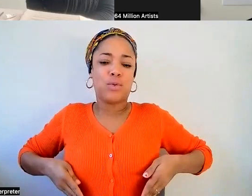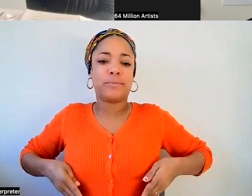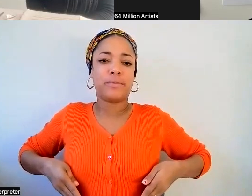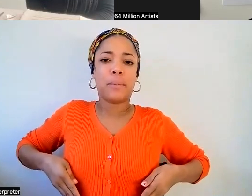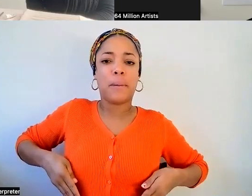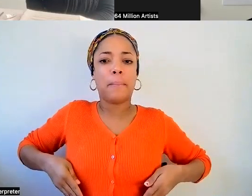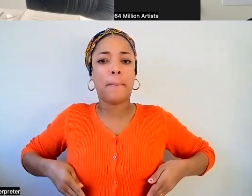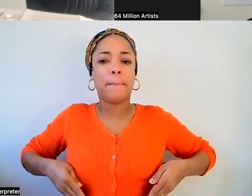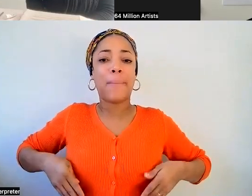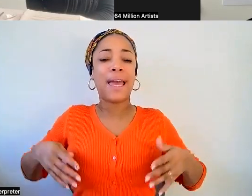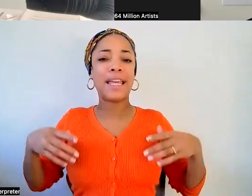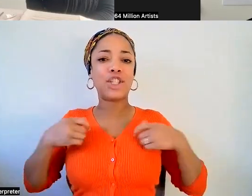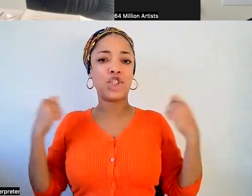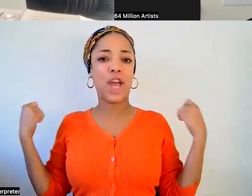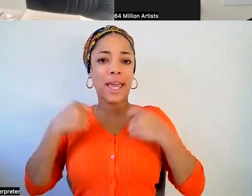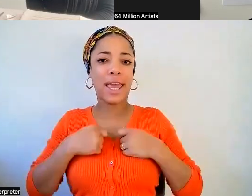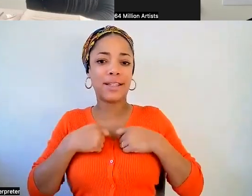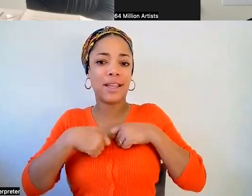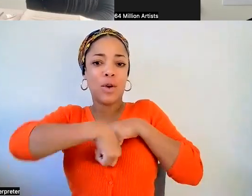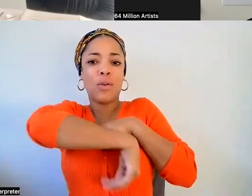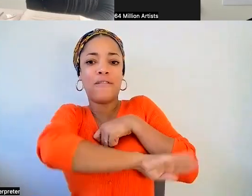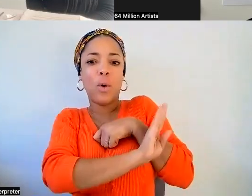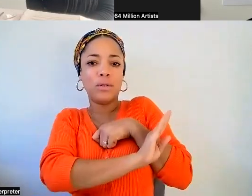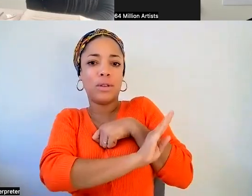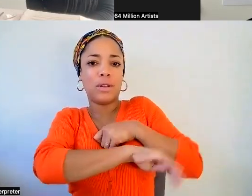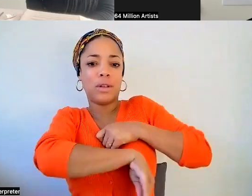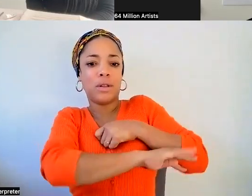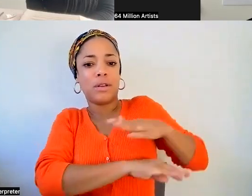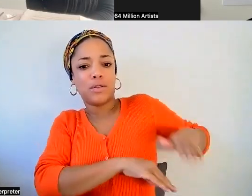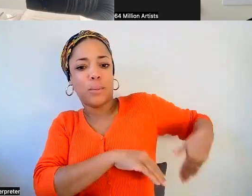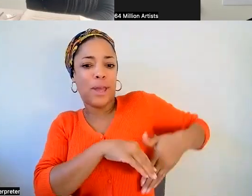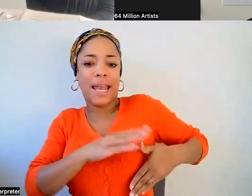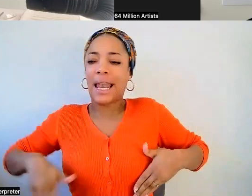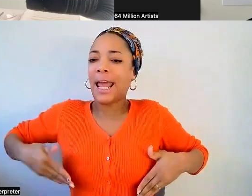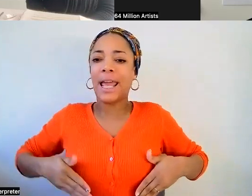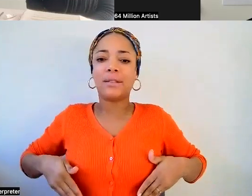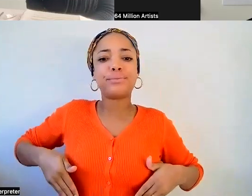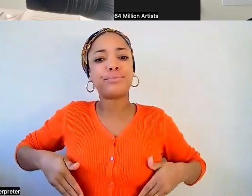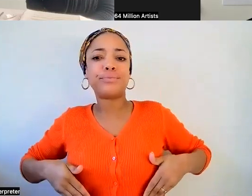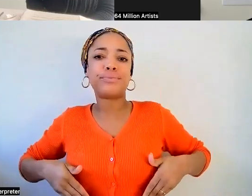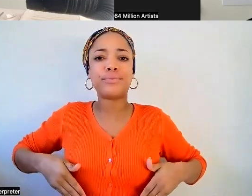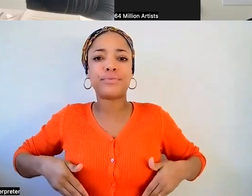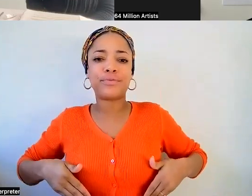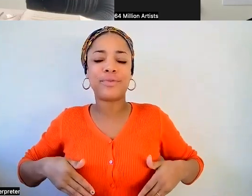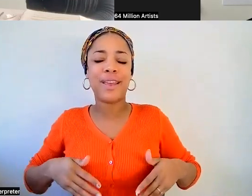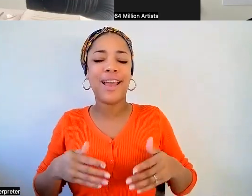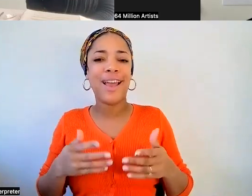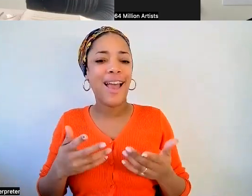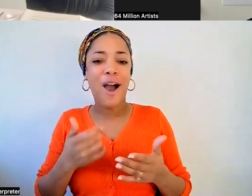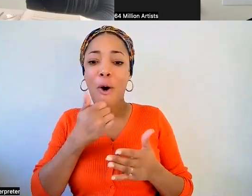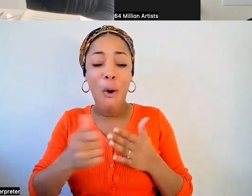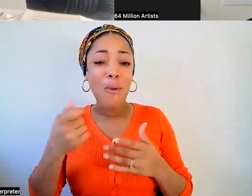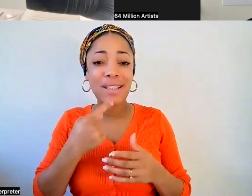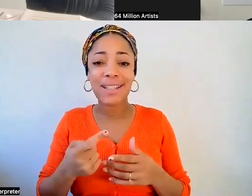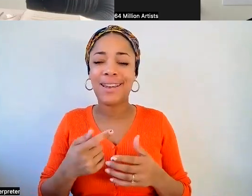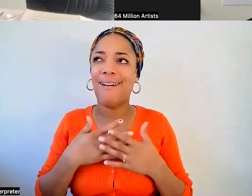top. I used to say to my mum, I wish I had a suit like Jimmy's got. But anyway, Jimmy could